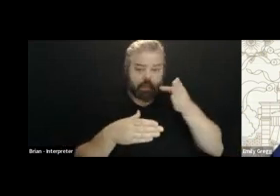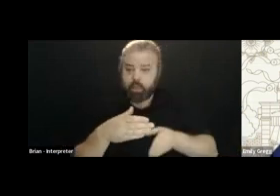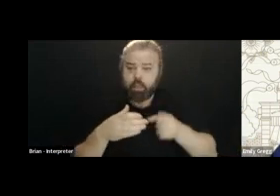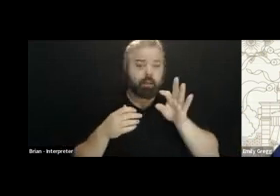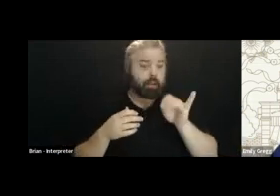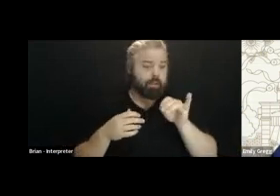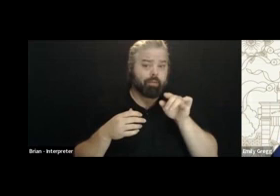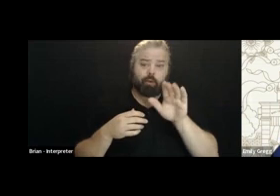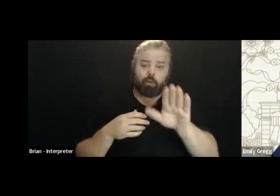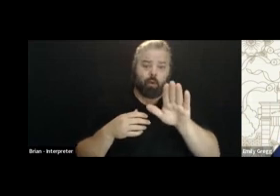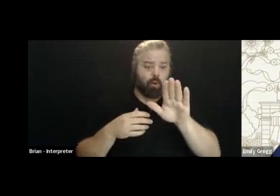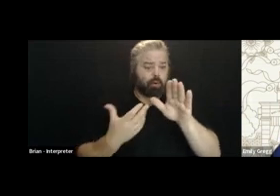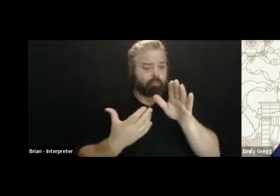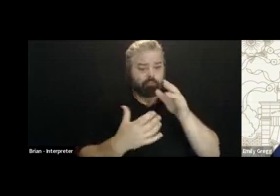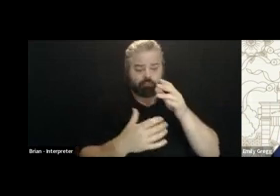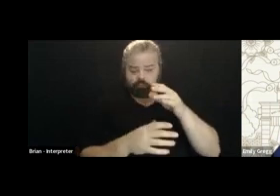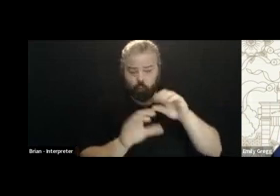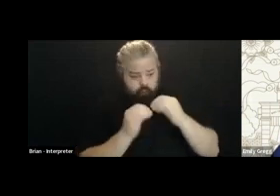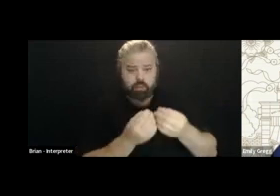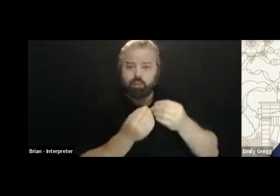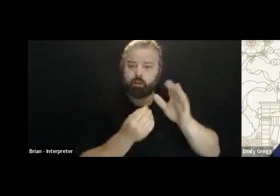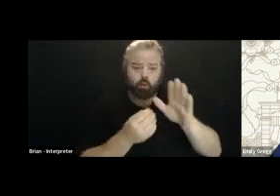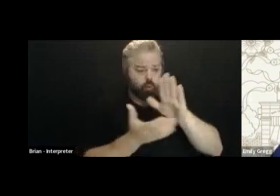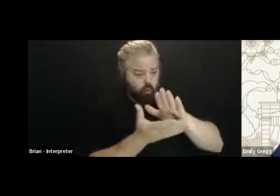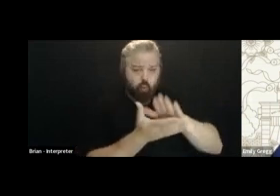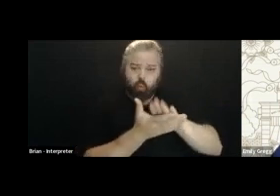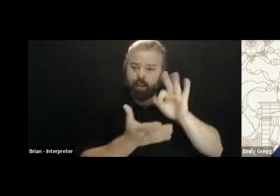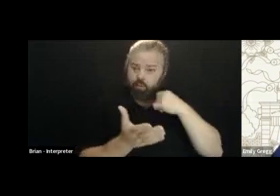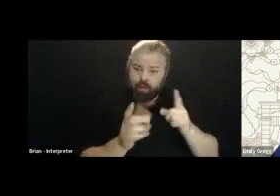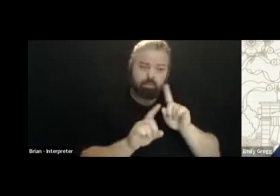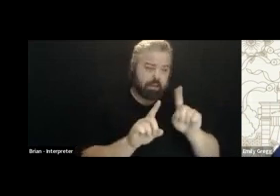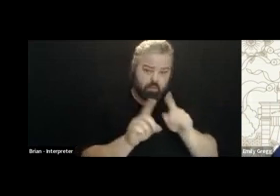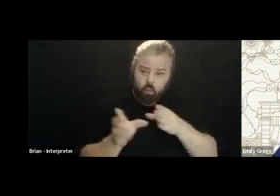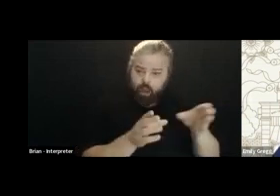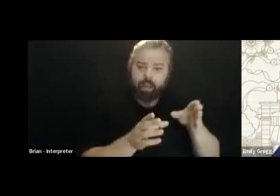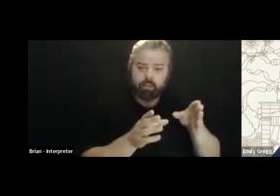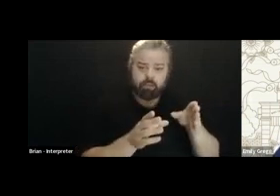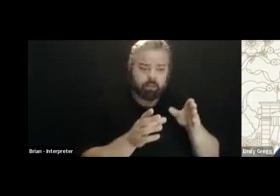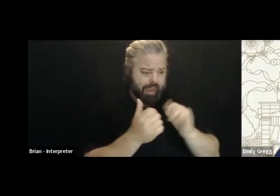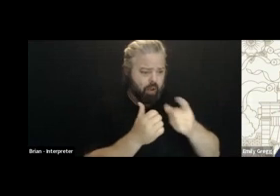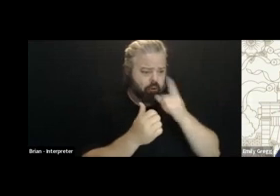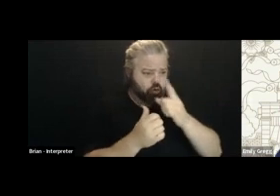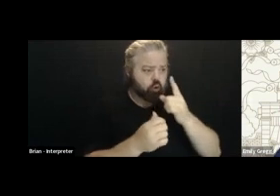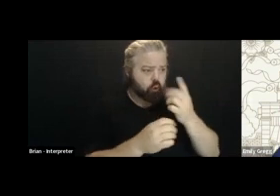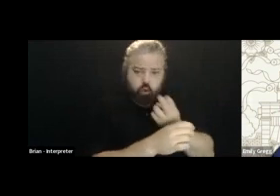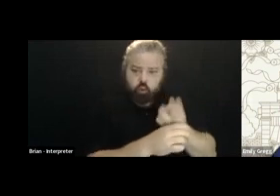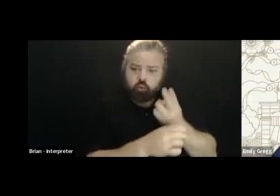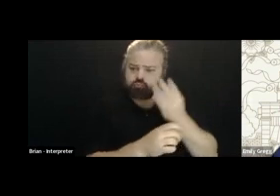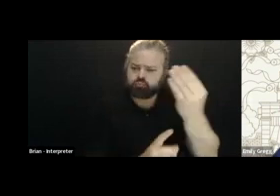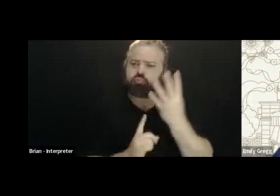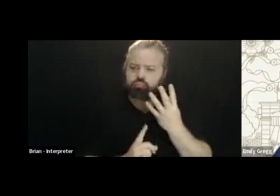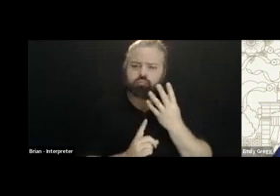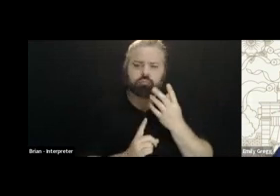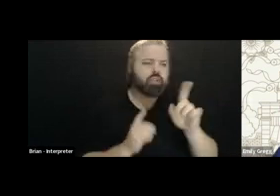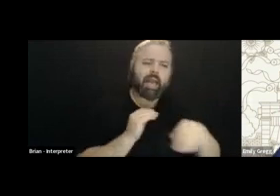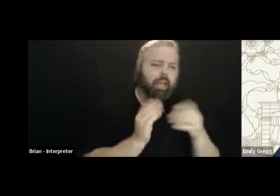and your institution or organization in the chat might be instituting some of these methods, and maybe some new ones that